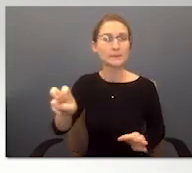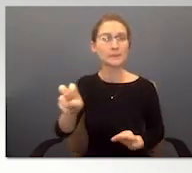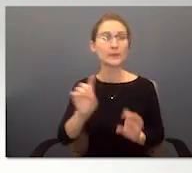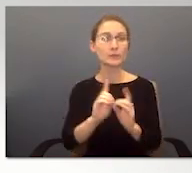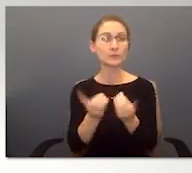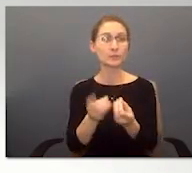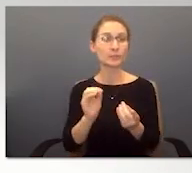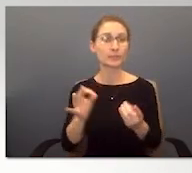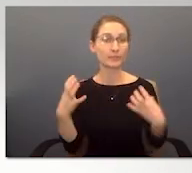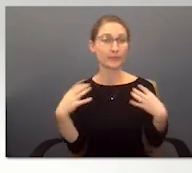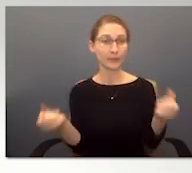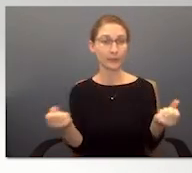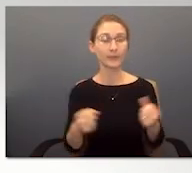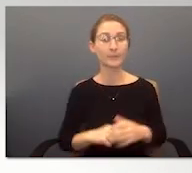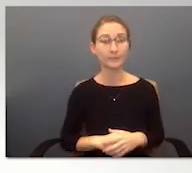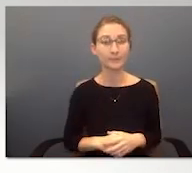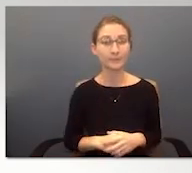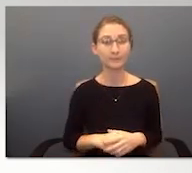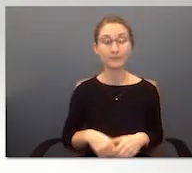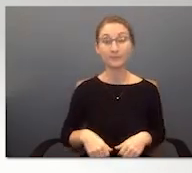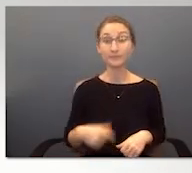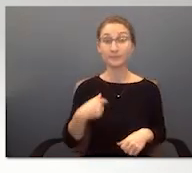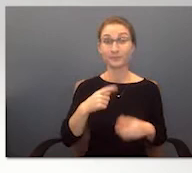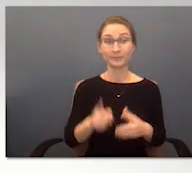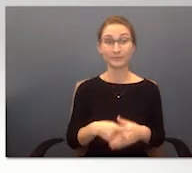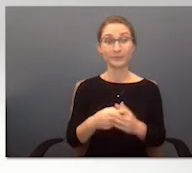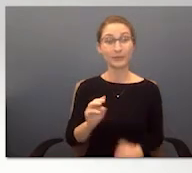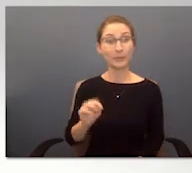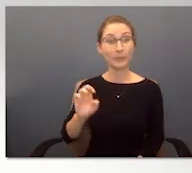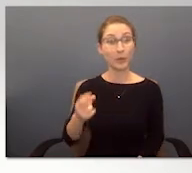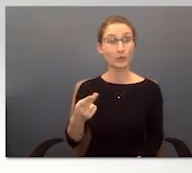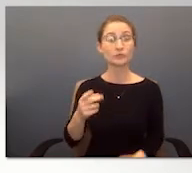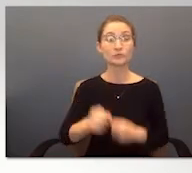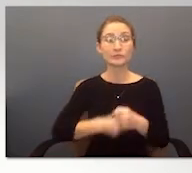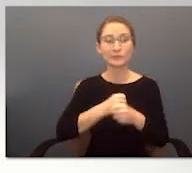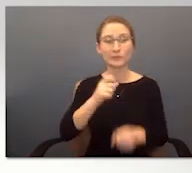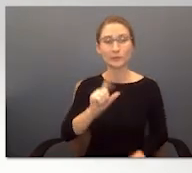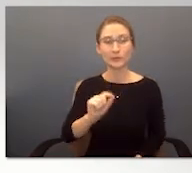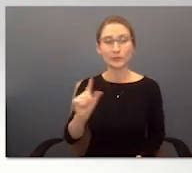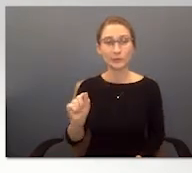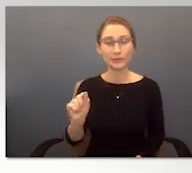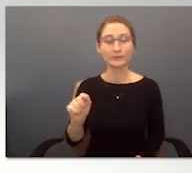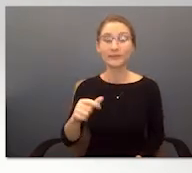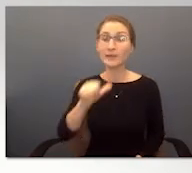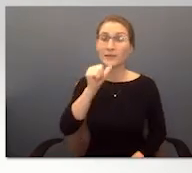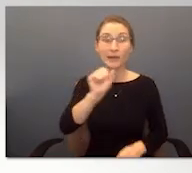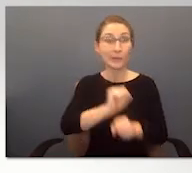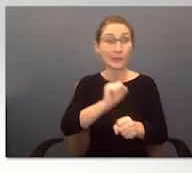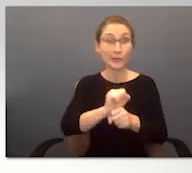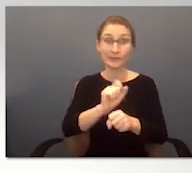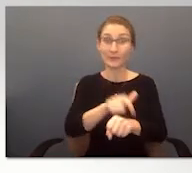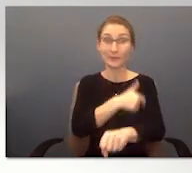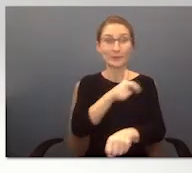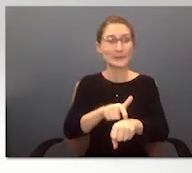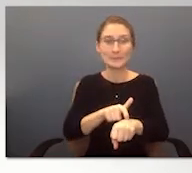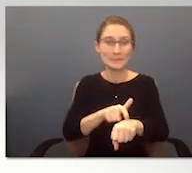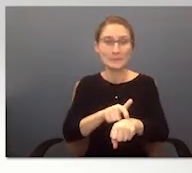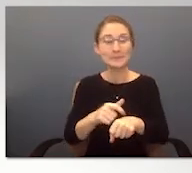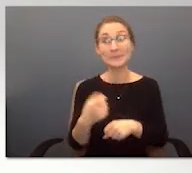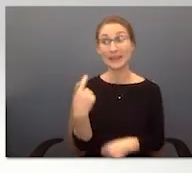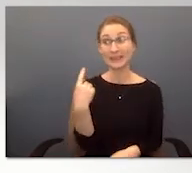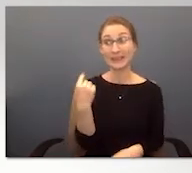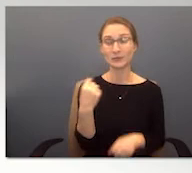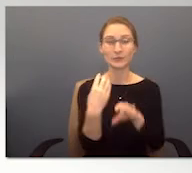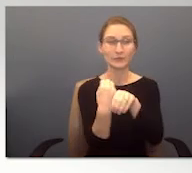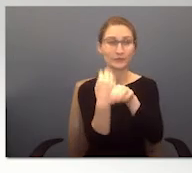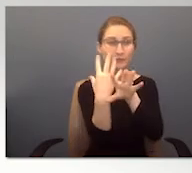of Health, and I started in March of 2020. So I haven't been here this long. I missed the conference. I think it was virtual